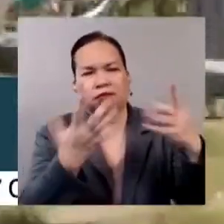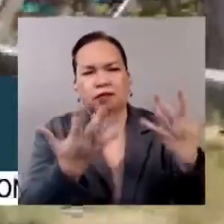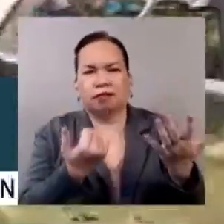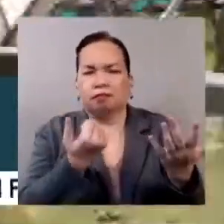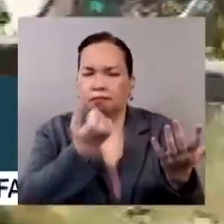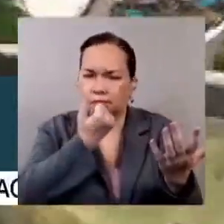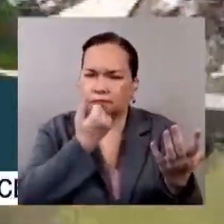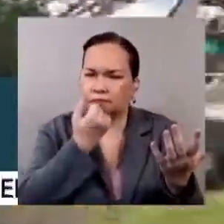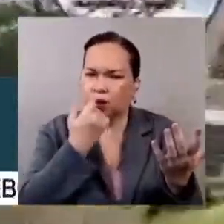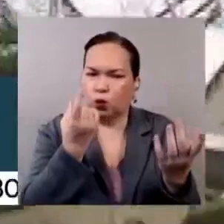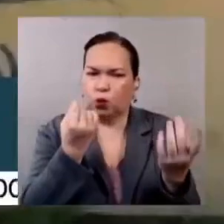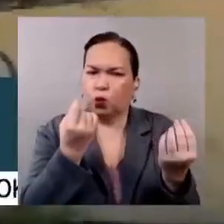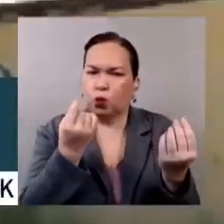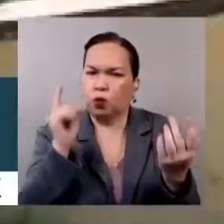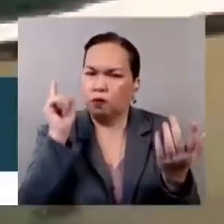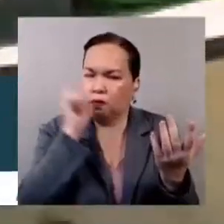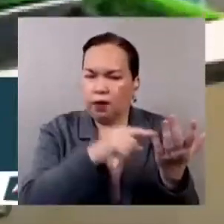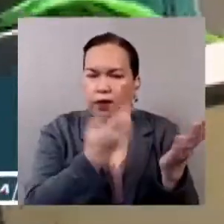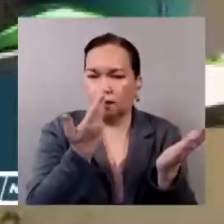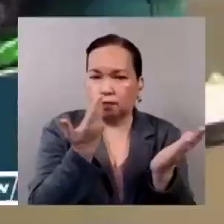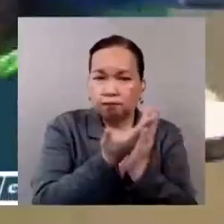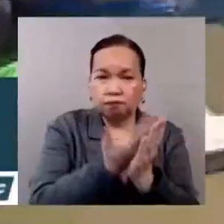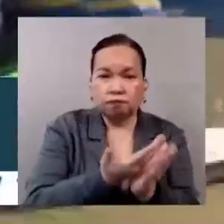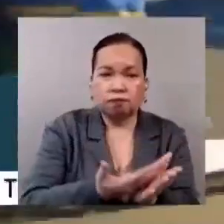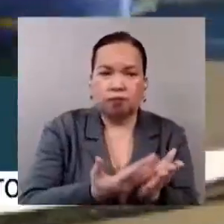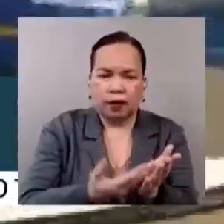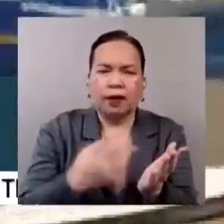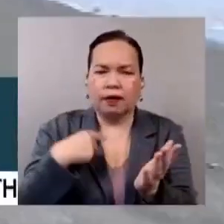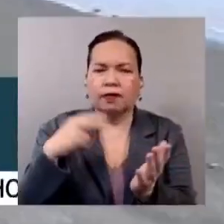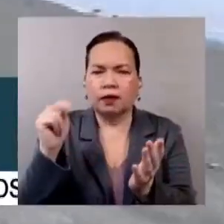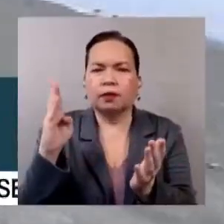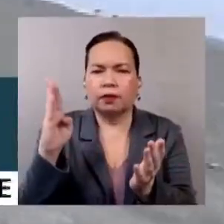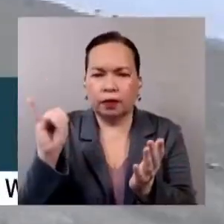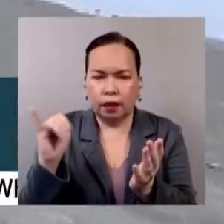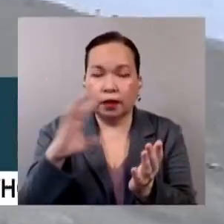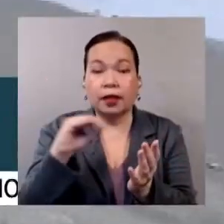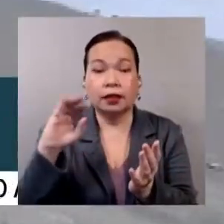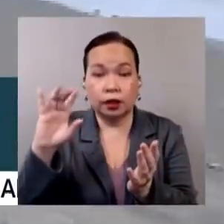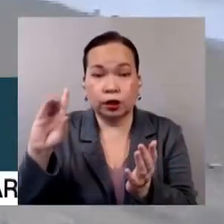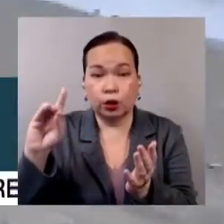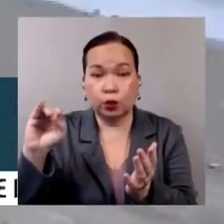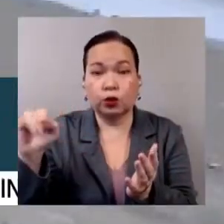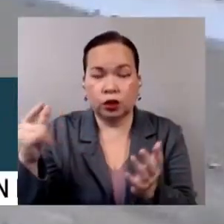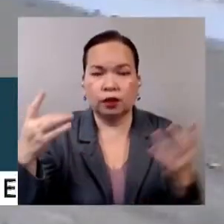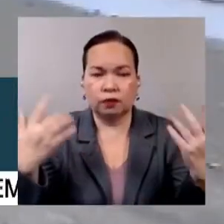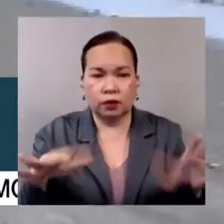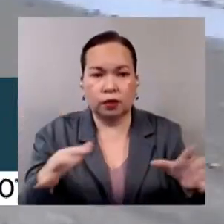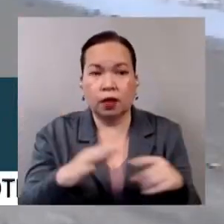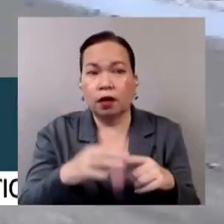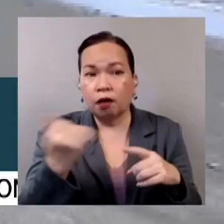documents. Meron naman sila doon. So, nasa NBI and DOJ na po ito. And other cases,